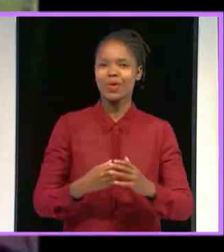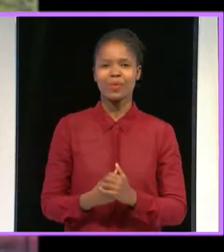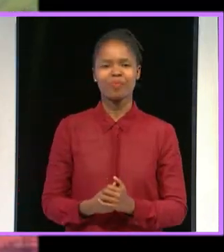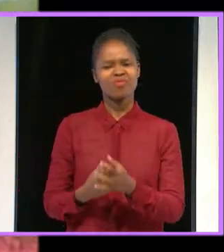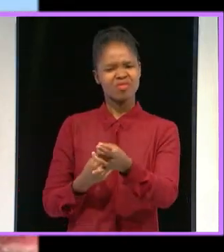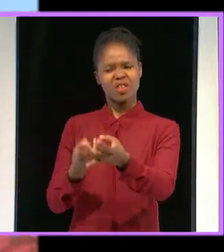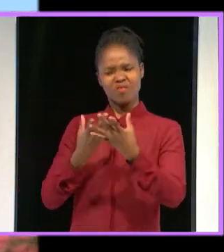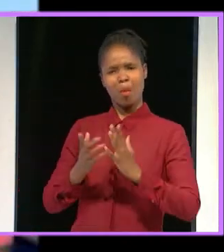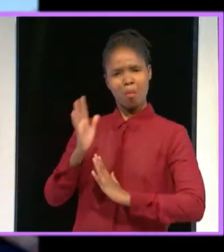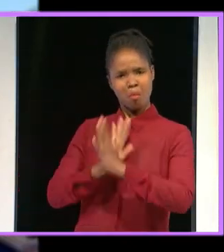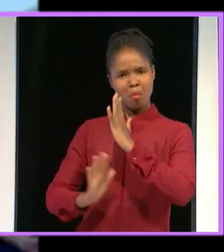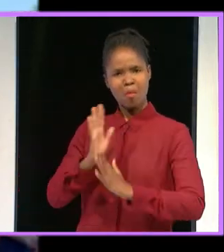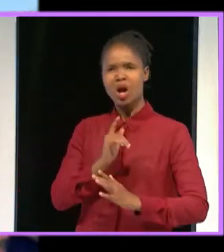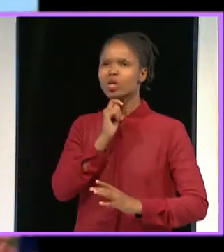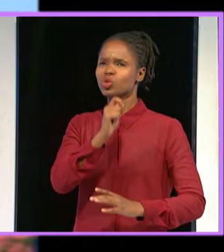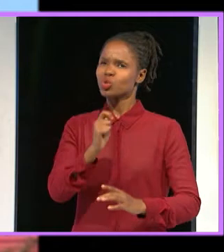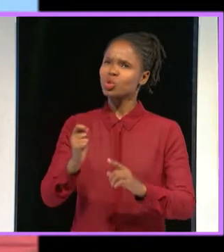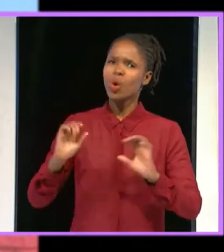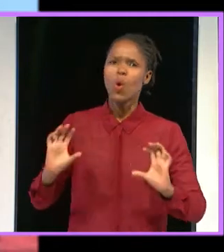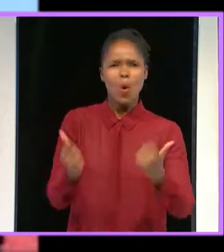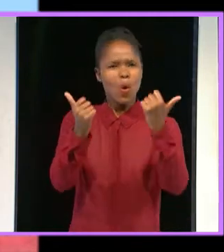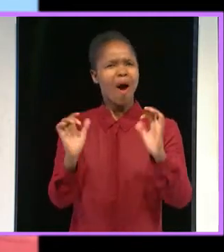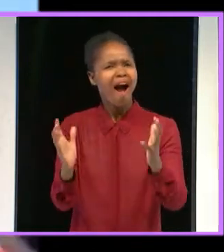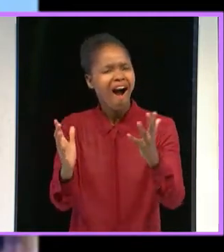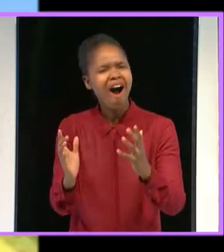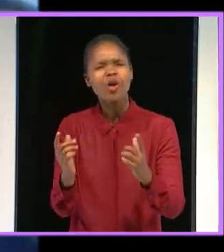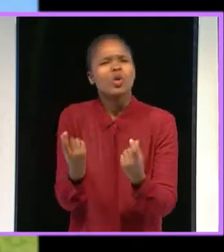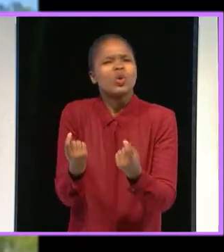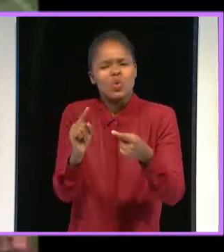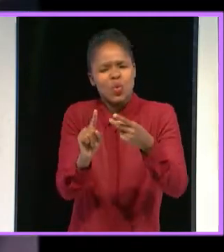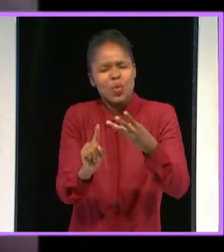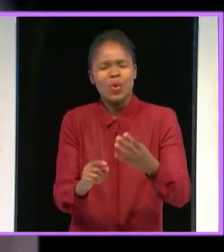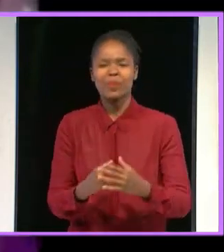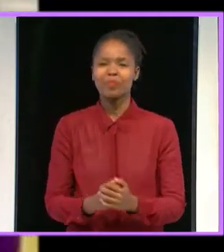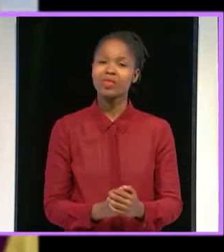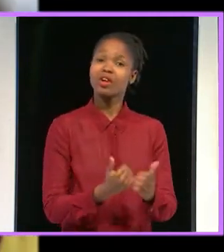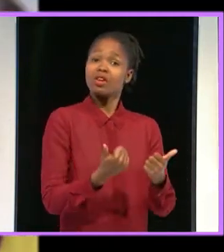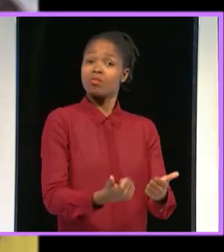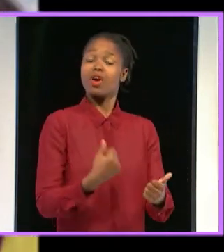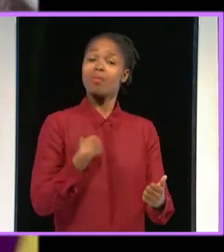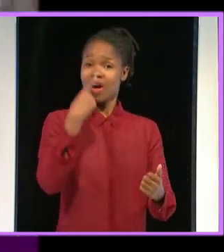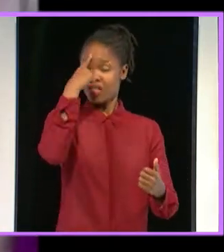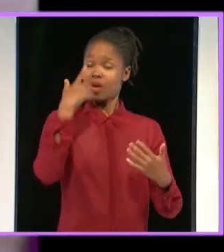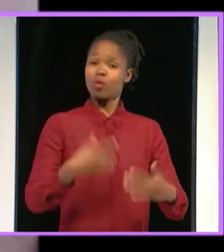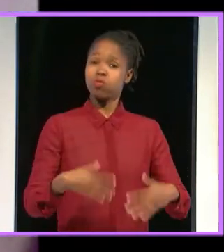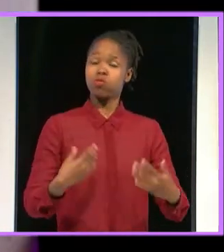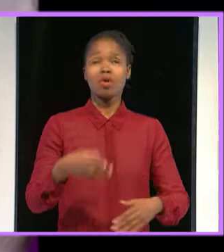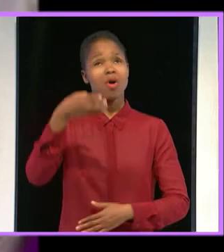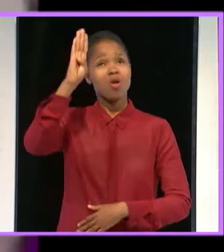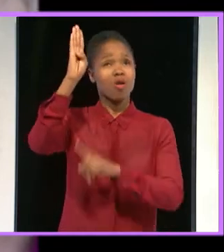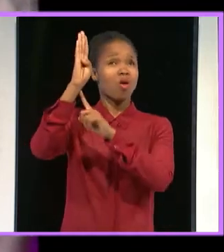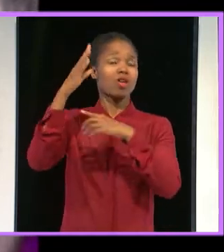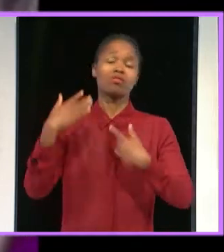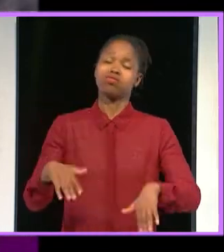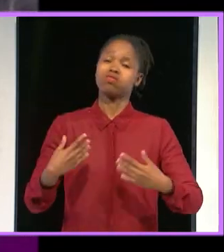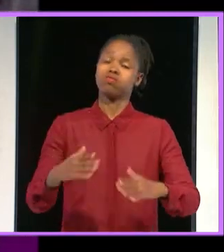Sê vir my, aan wat skryf jy jou sukses toe vandag? Aan wat? Ek dink definitief om my tyd deur te bring, om my